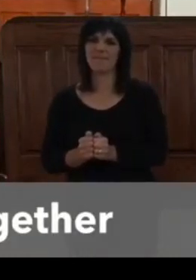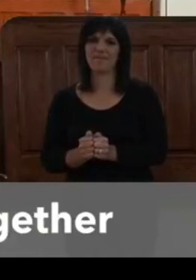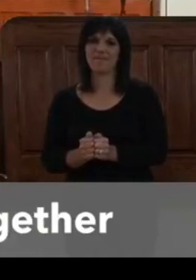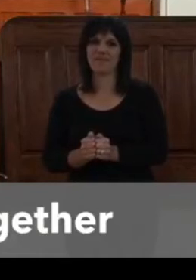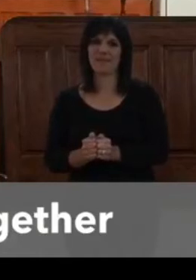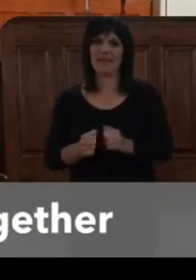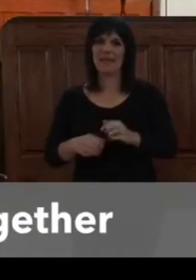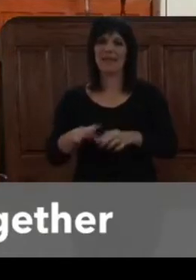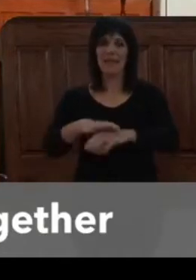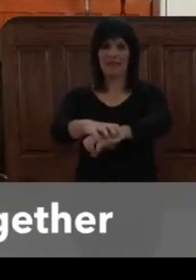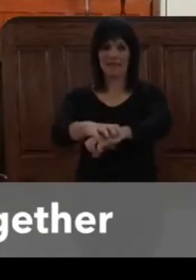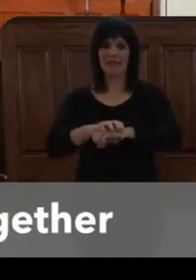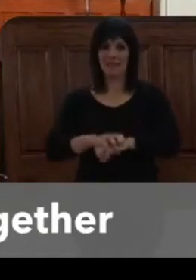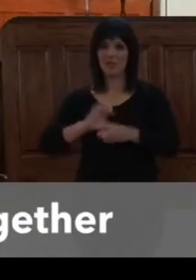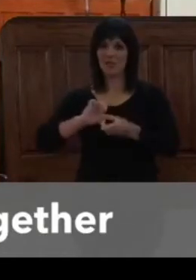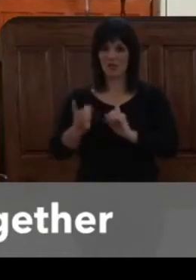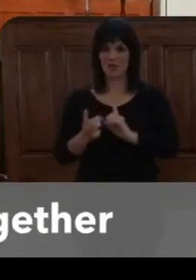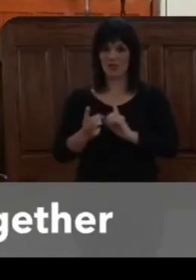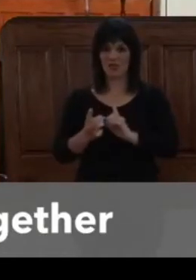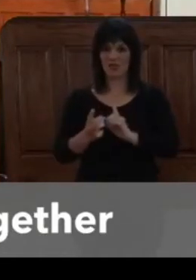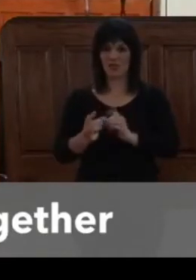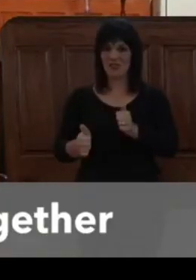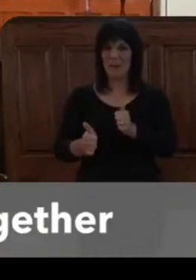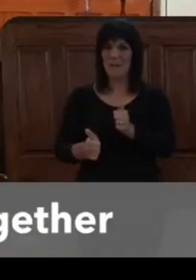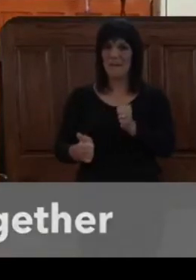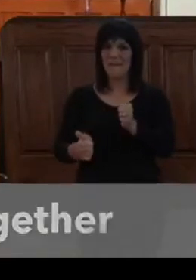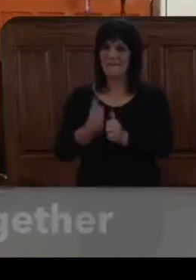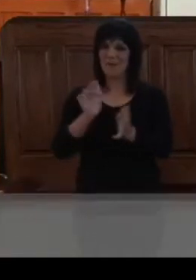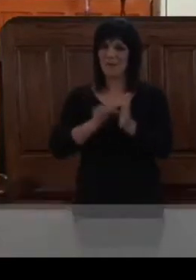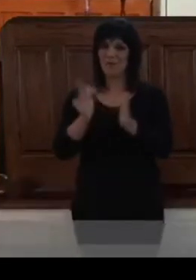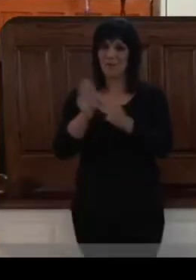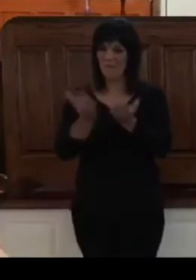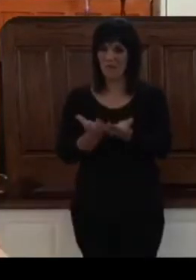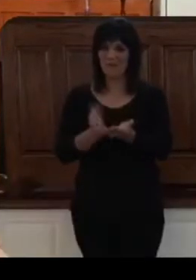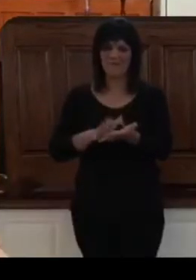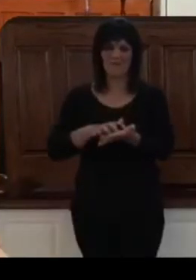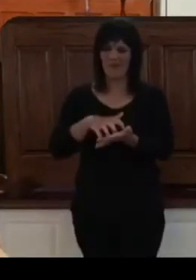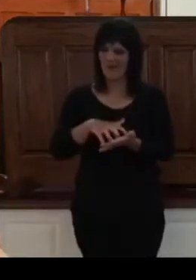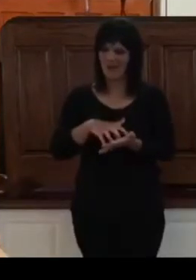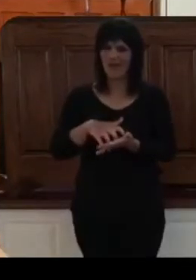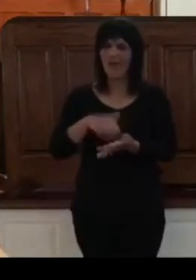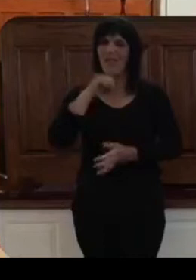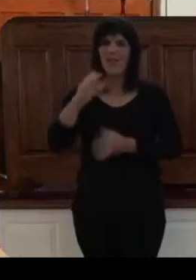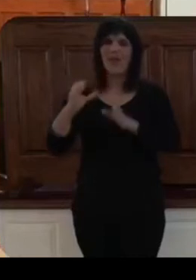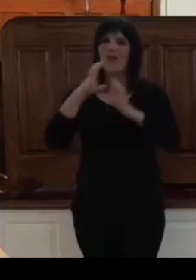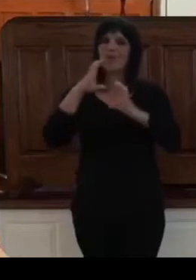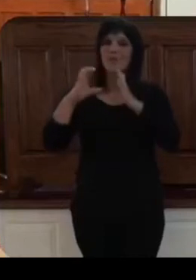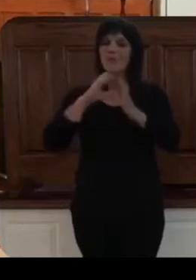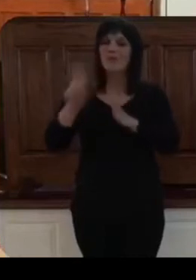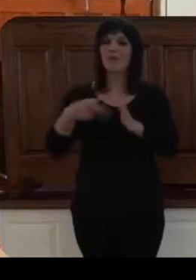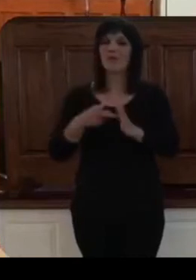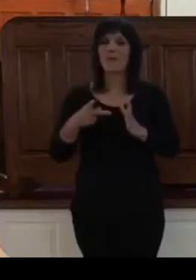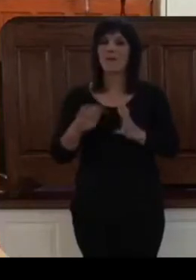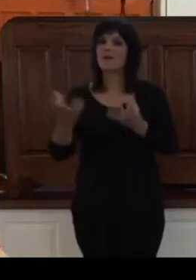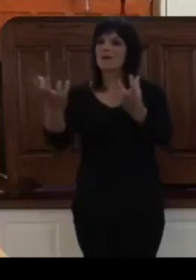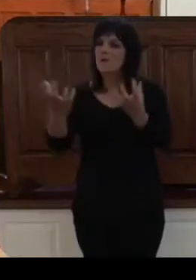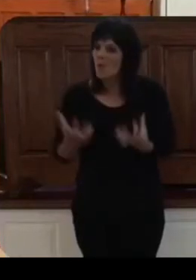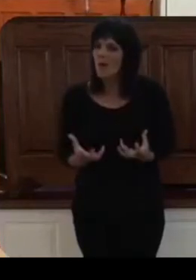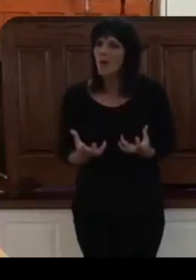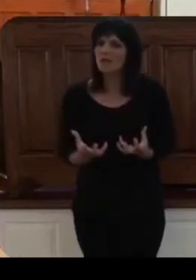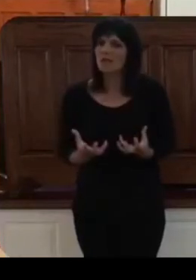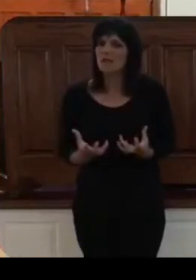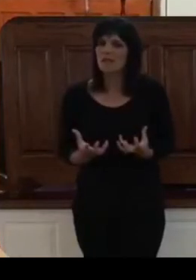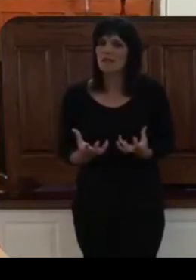the English translations in most of these Bibles are pretty weak. They don't really communicate Paul's passion as well as they